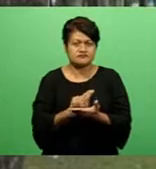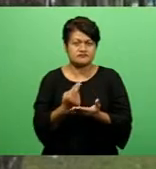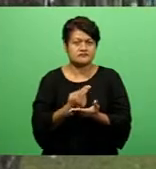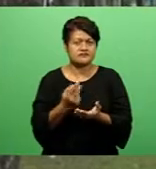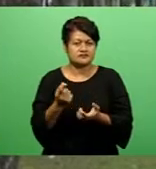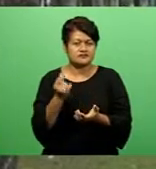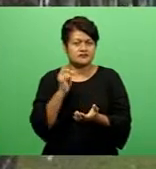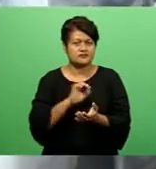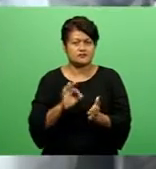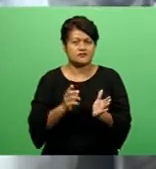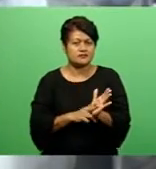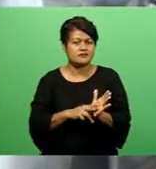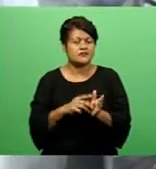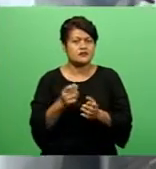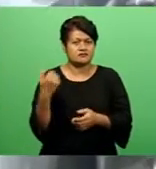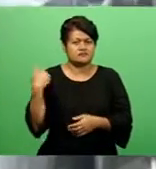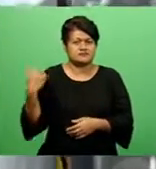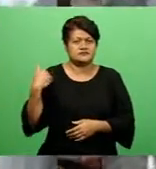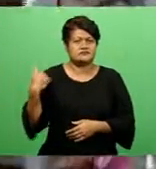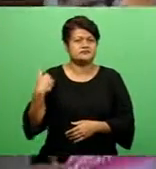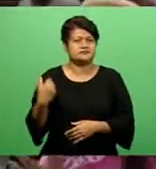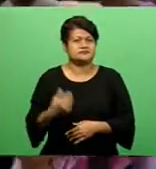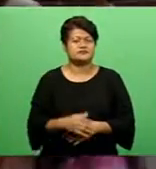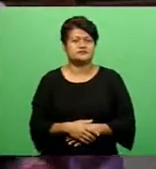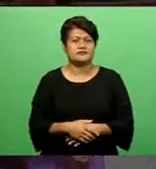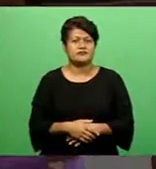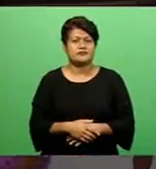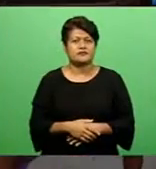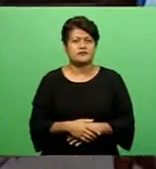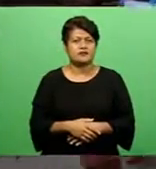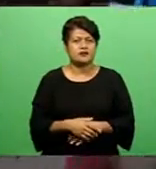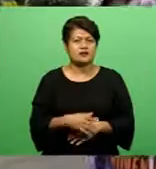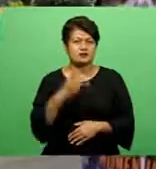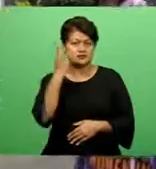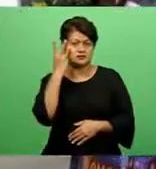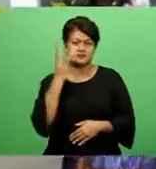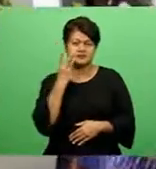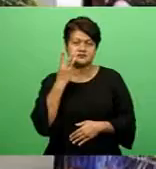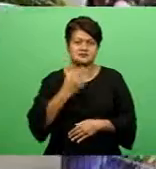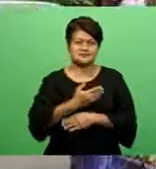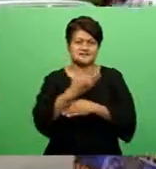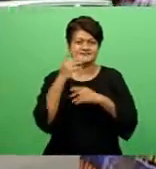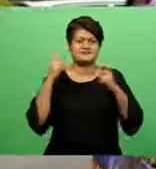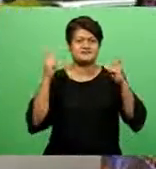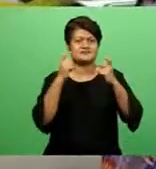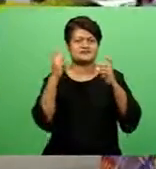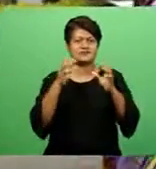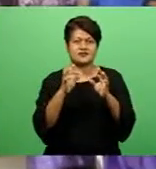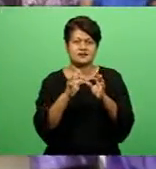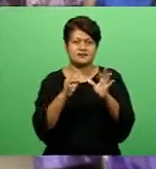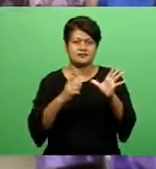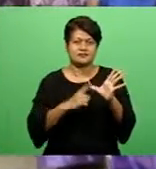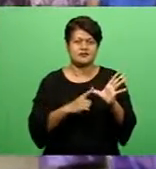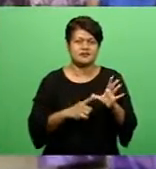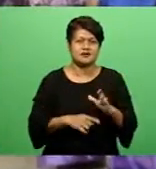car affects the rental industry. And Women's Day celebrated in Ba.